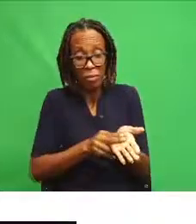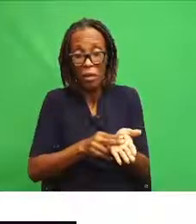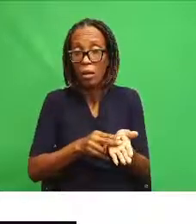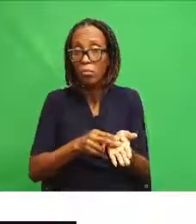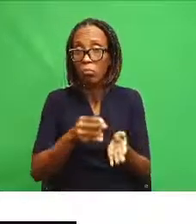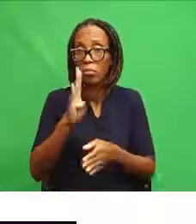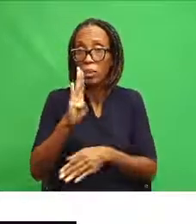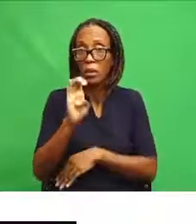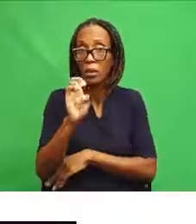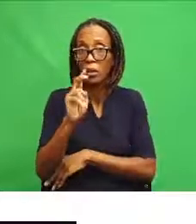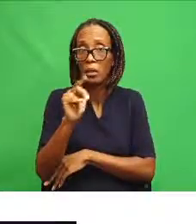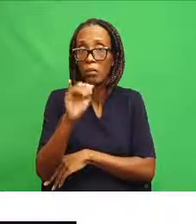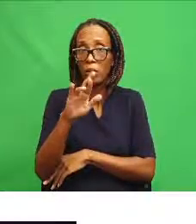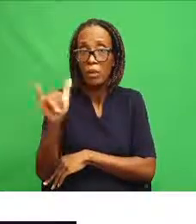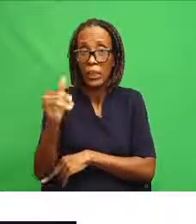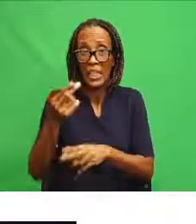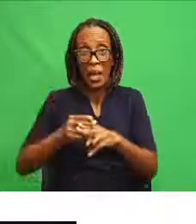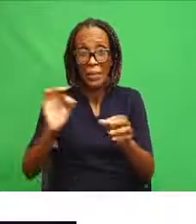provisions,